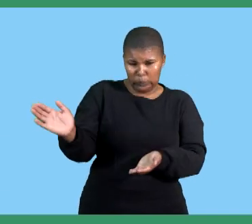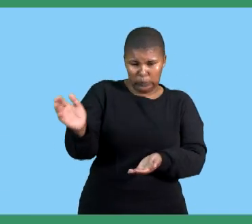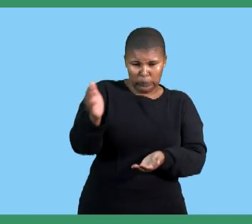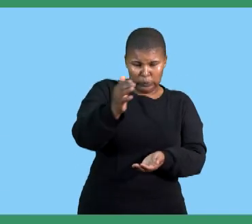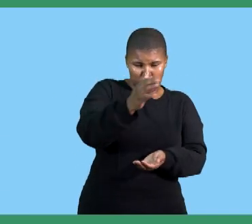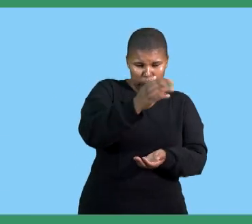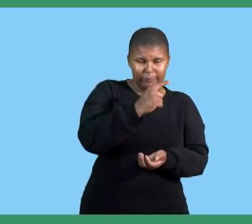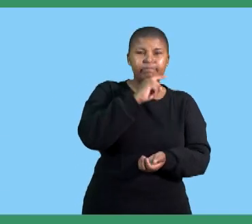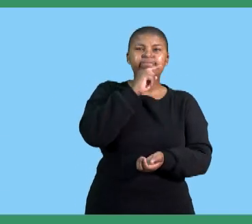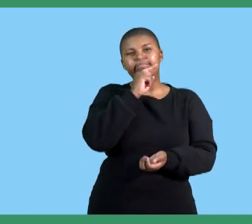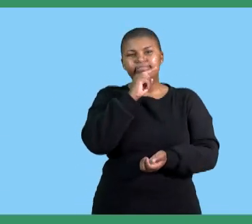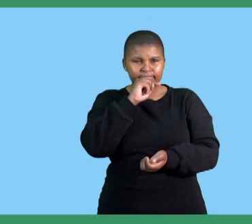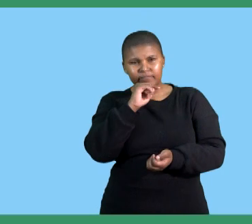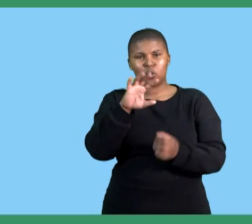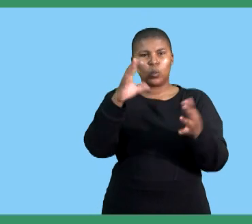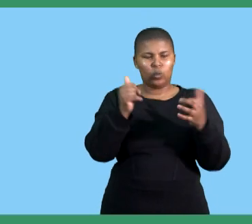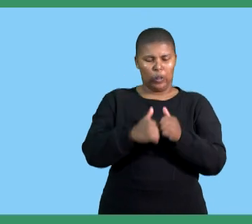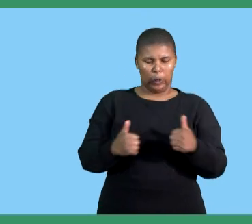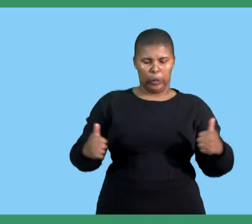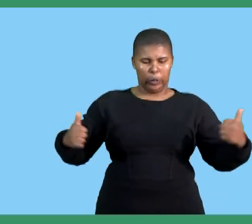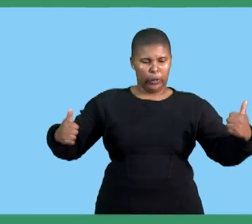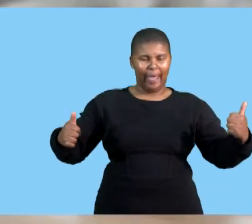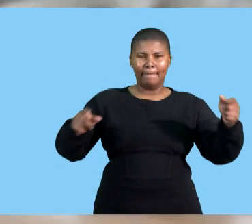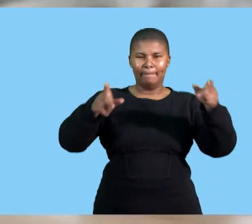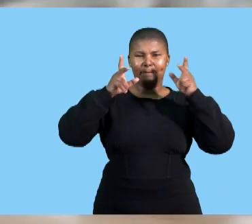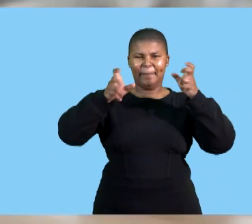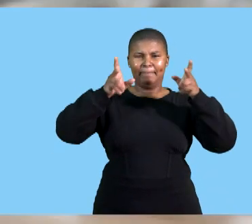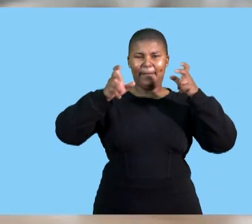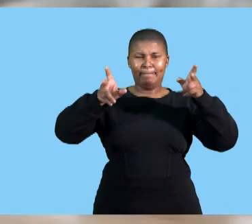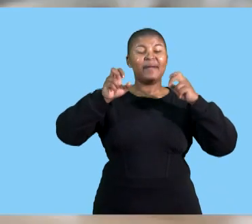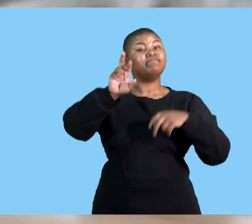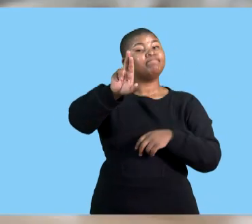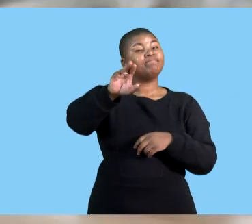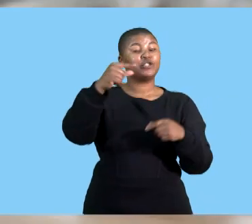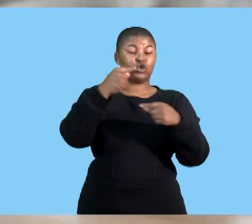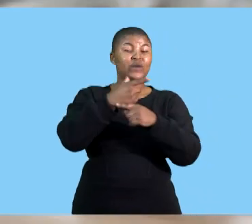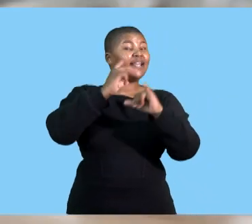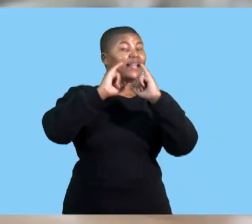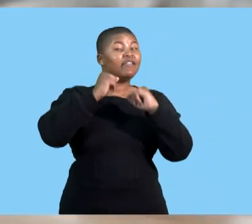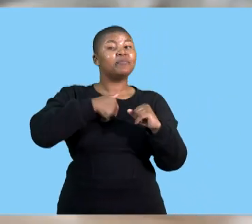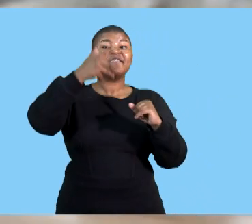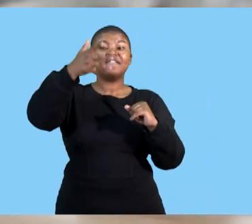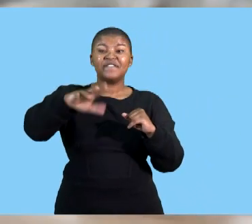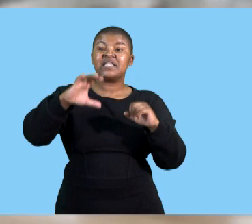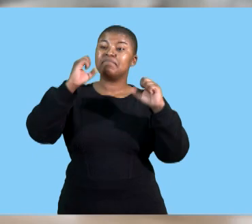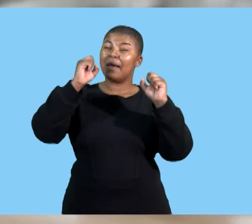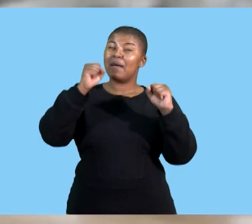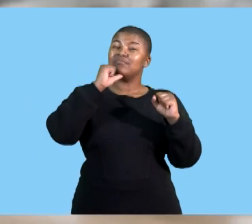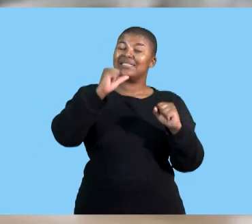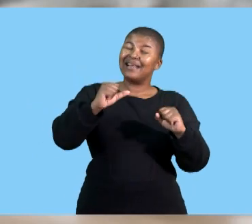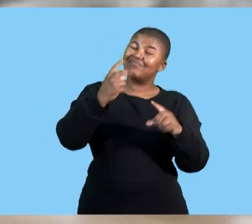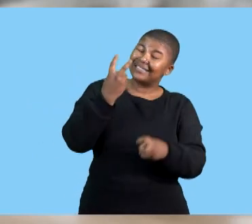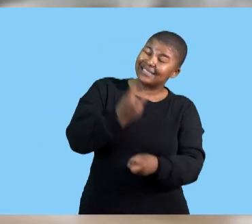experts panel on a specific topic. Now remember, grade 11s, that I said to you, this is a complex